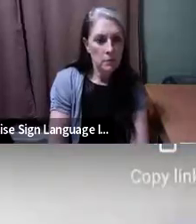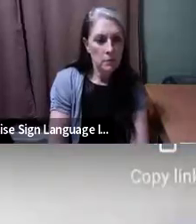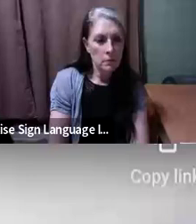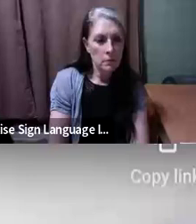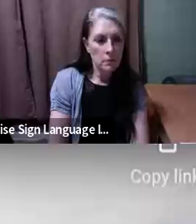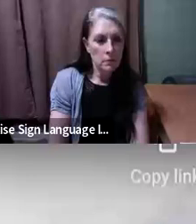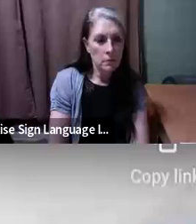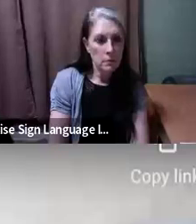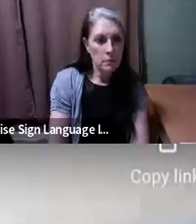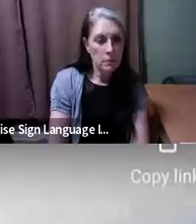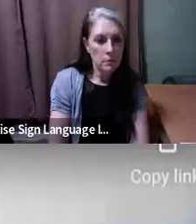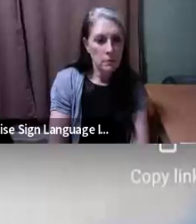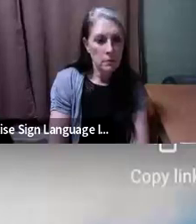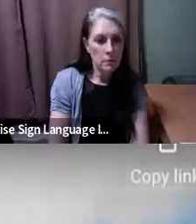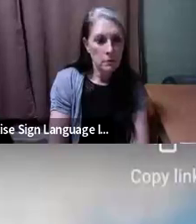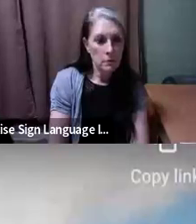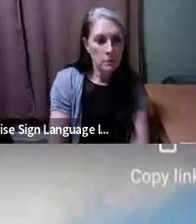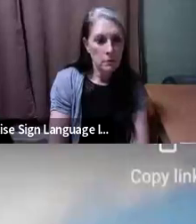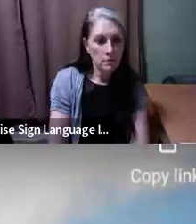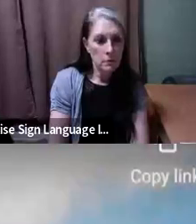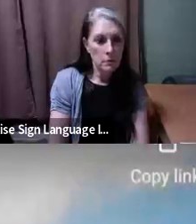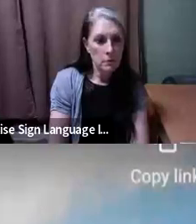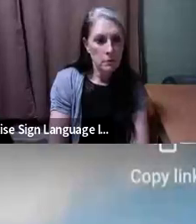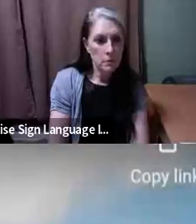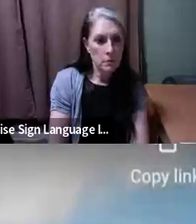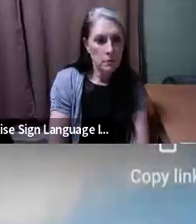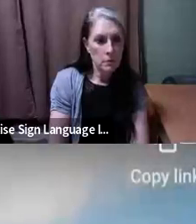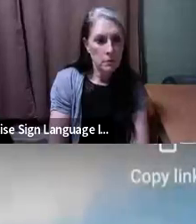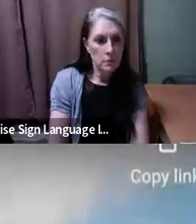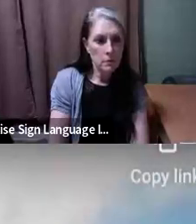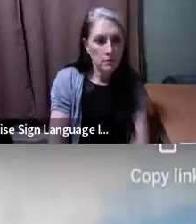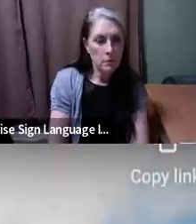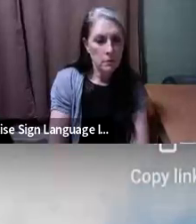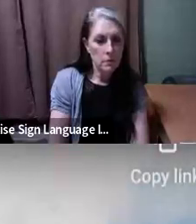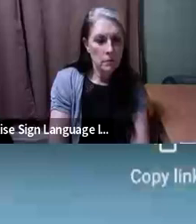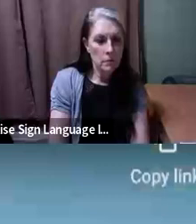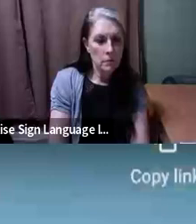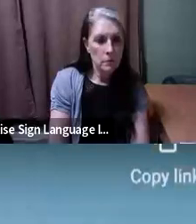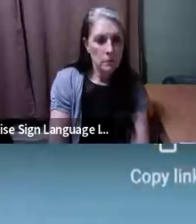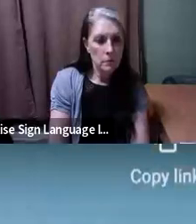Clouds of bright white up above and behind them.